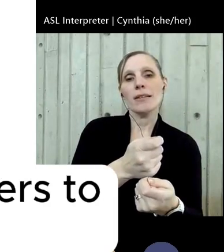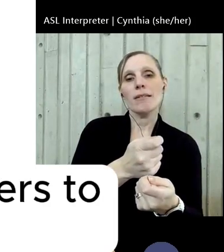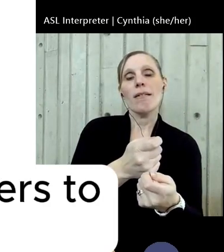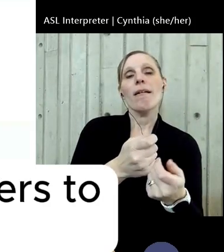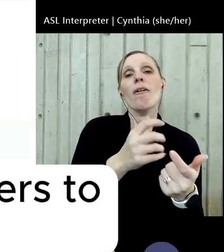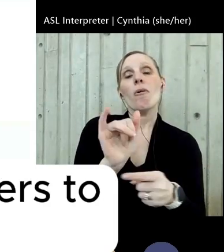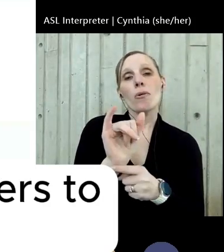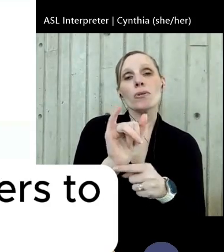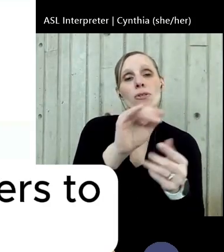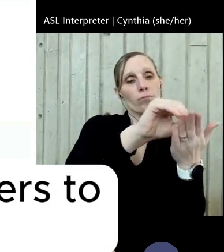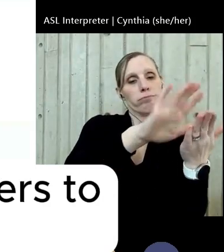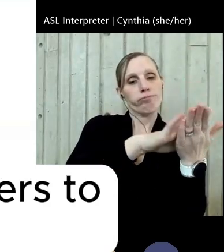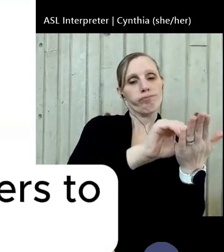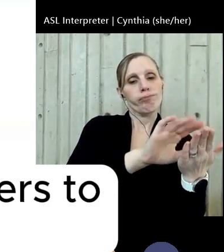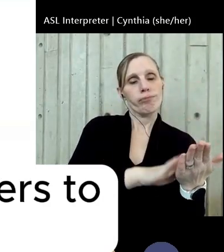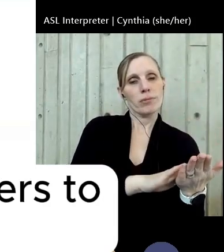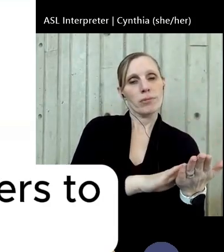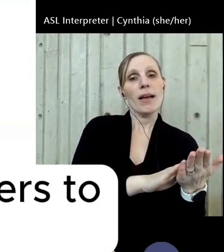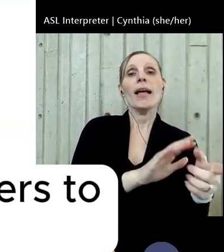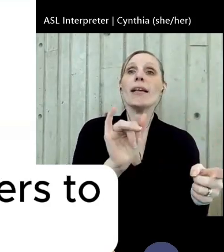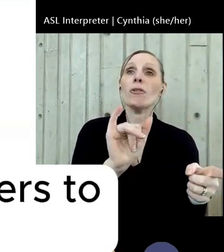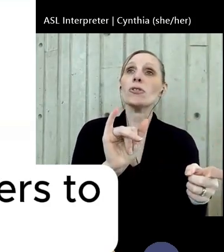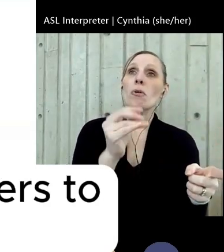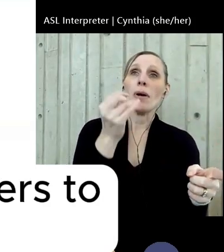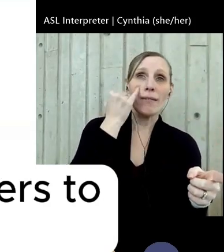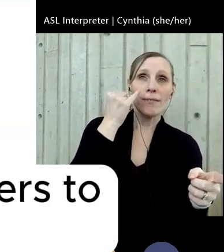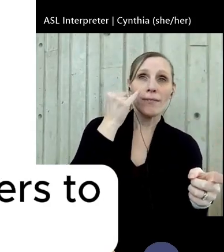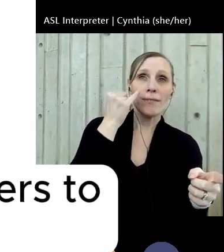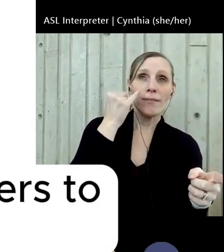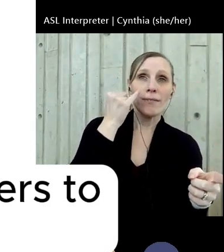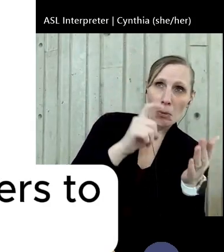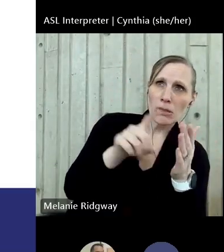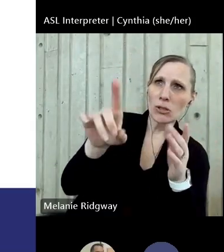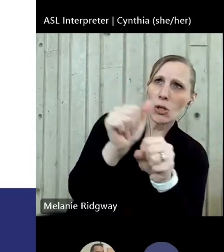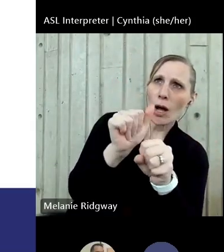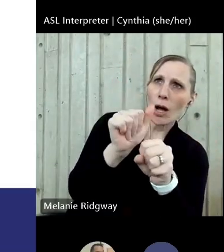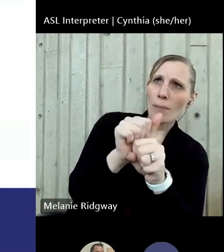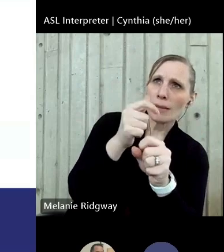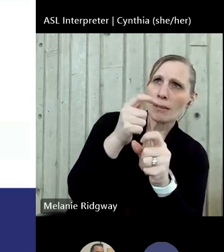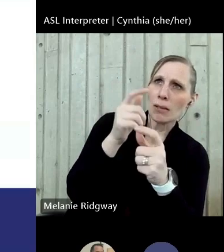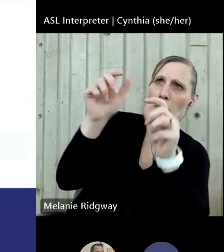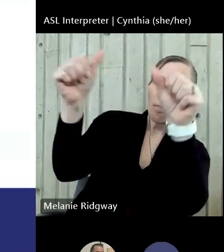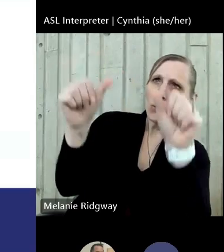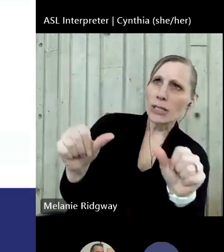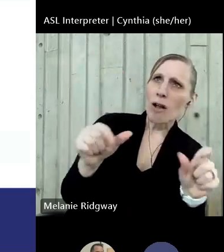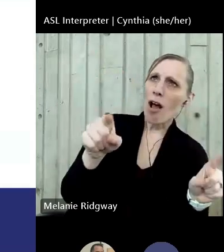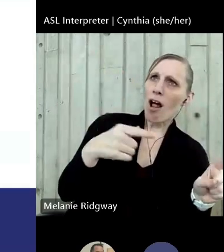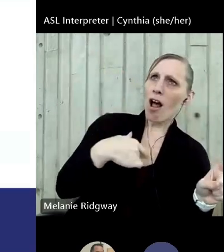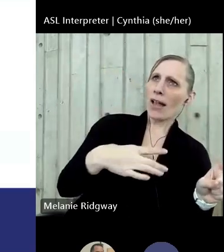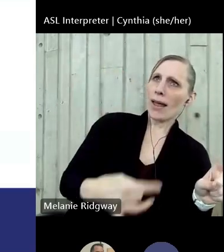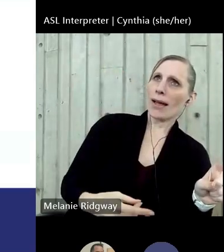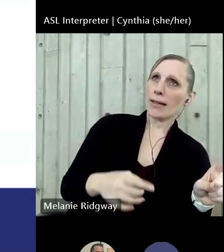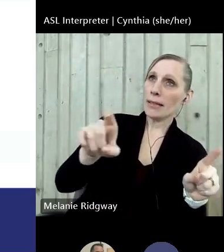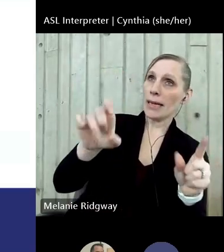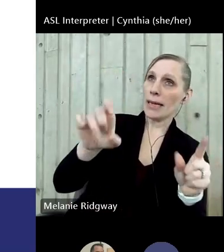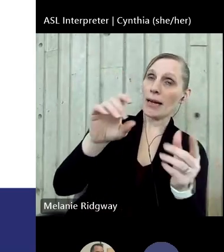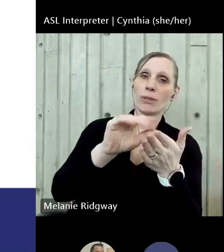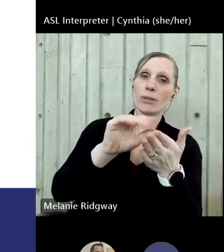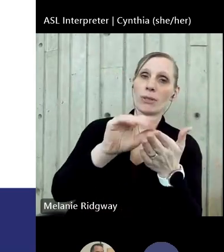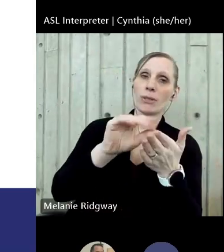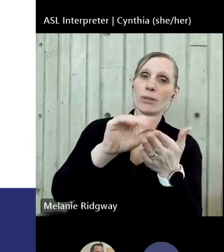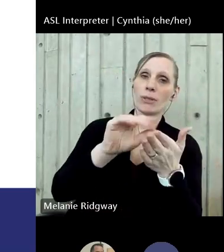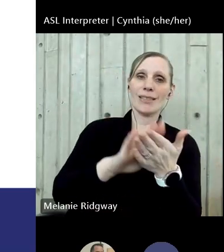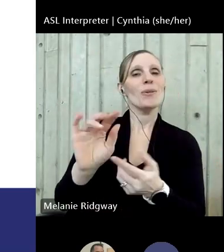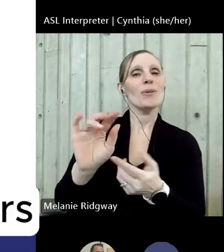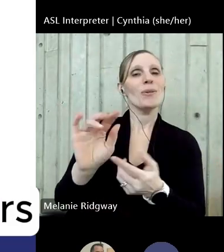job opportunities, making it easier for employers to find suitable candidates. Our platform acts as